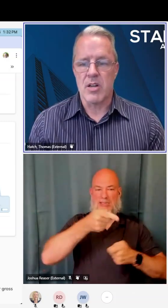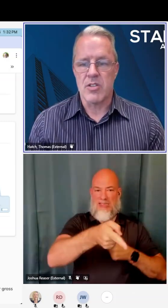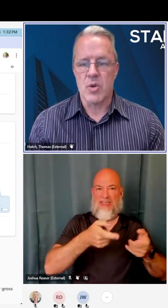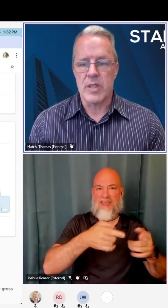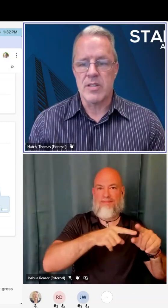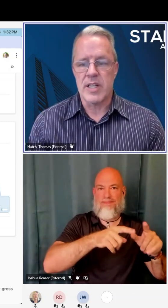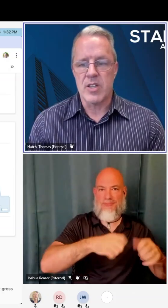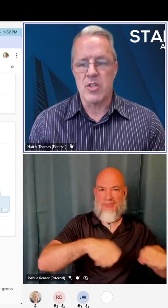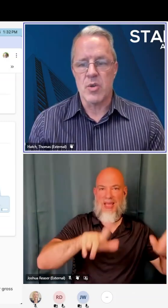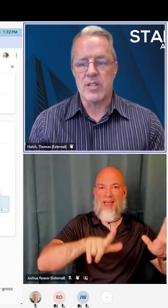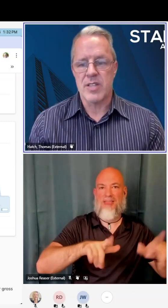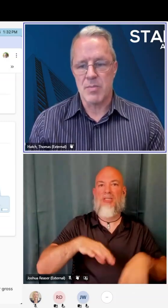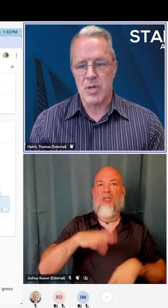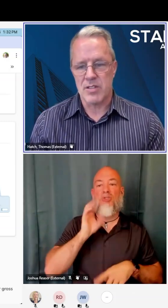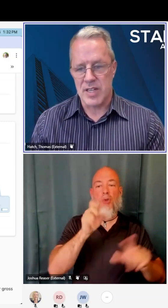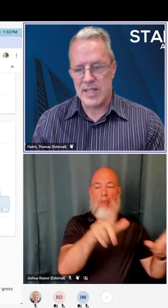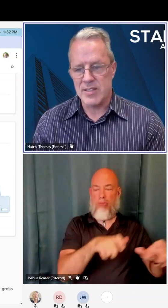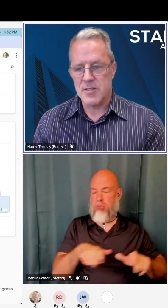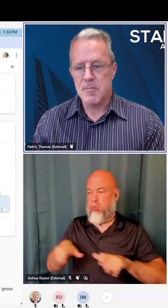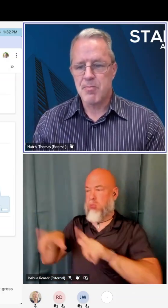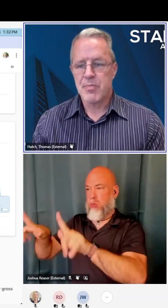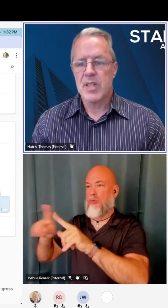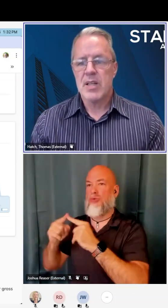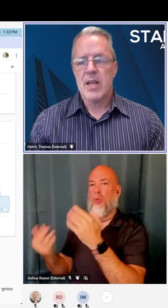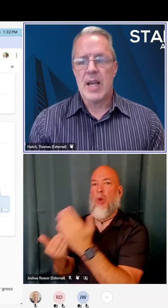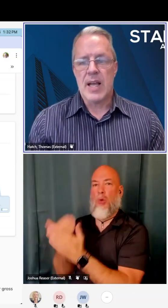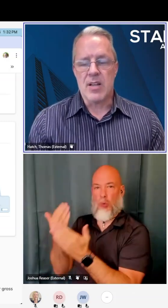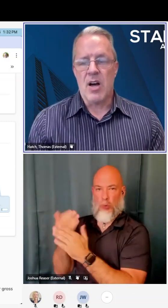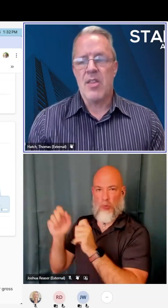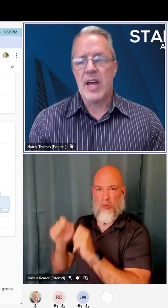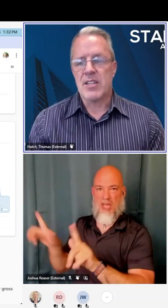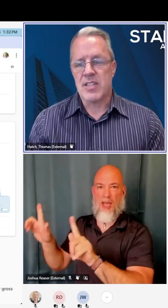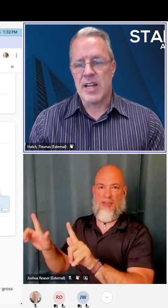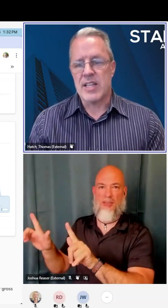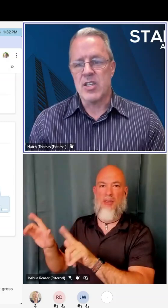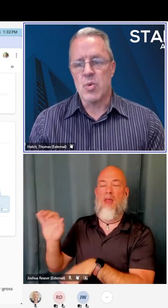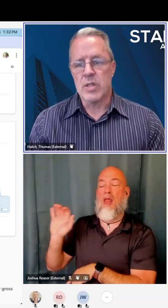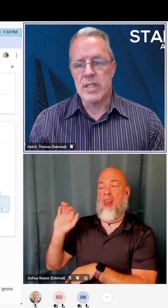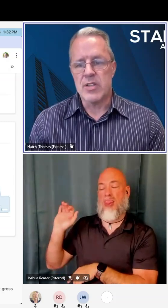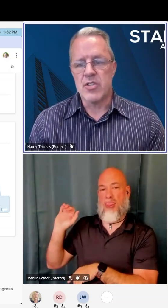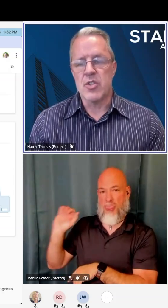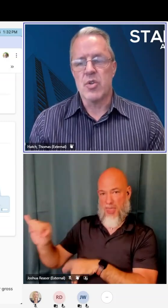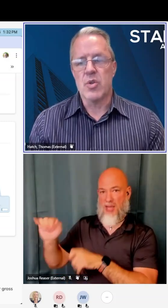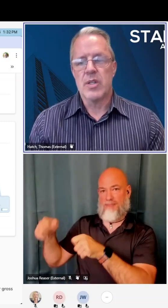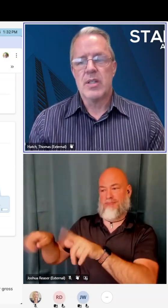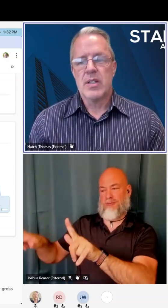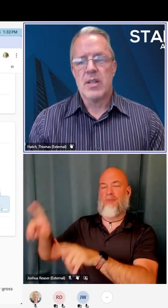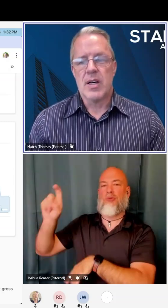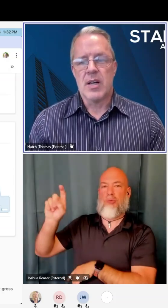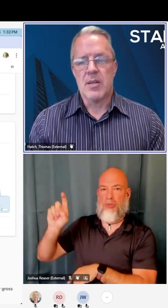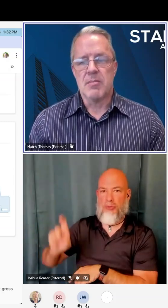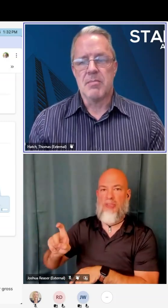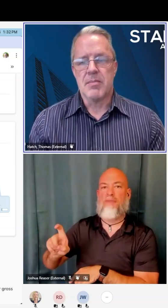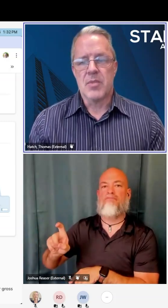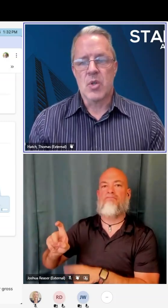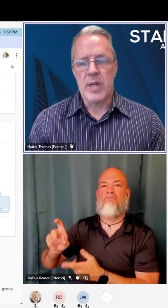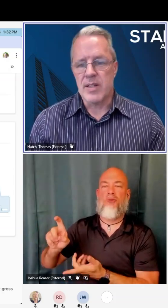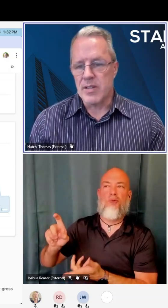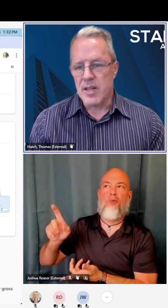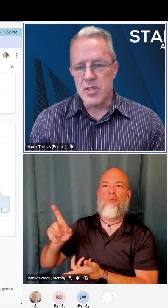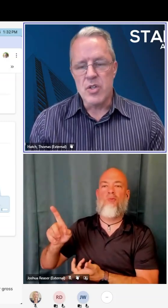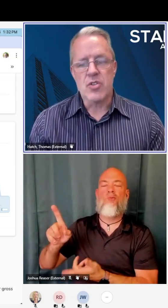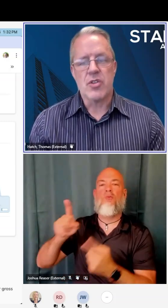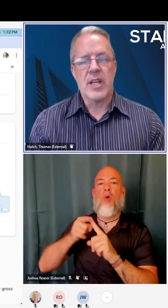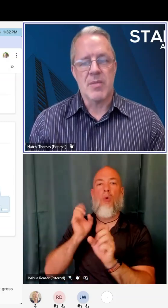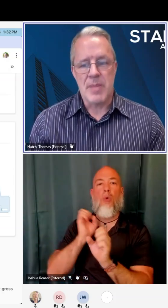prepaid card, it's going to take you to a separate site. And on that site, you will need to